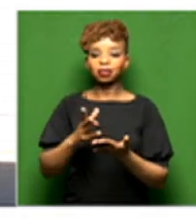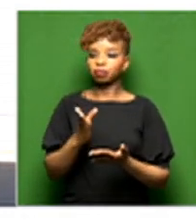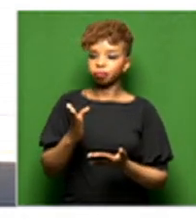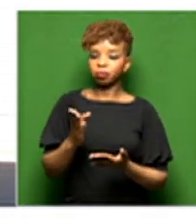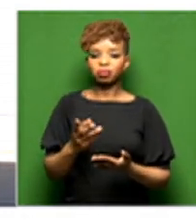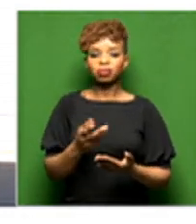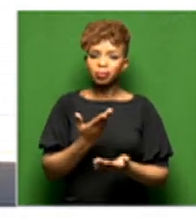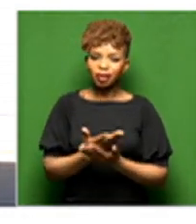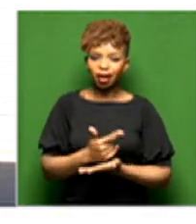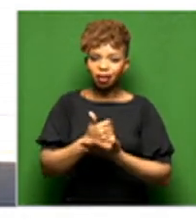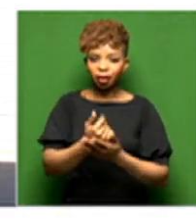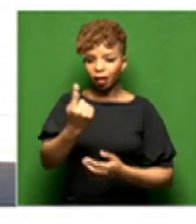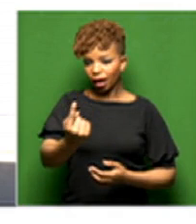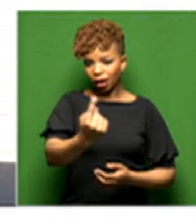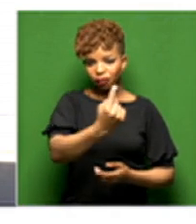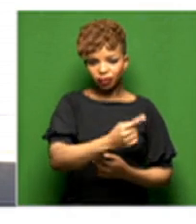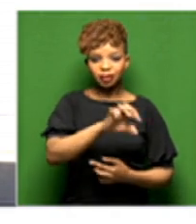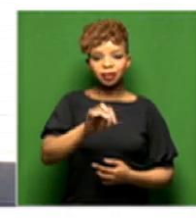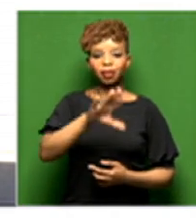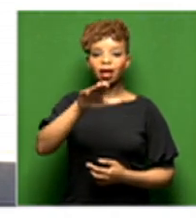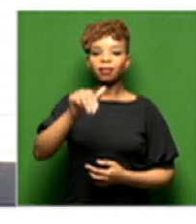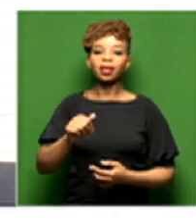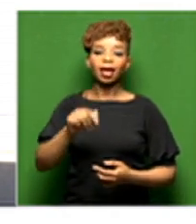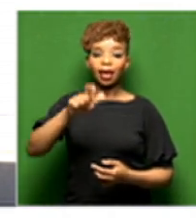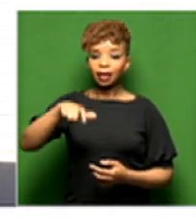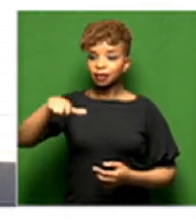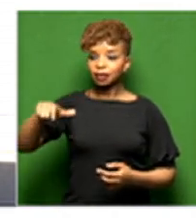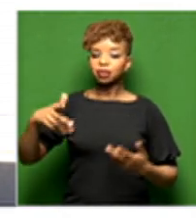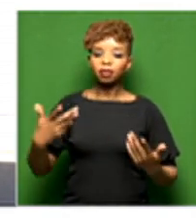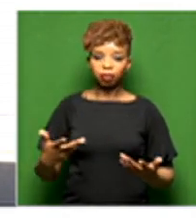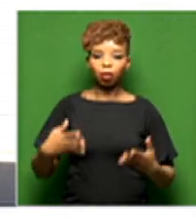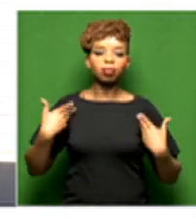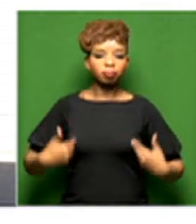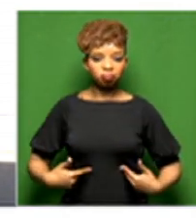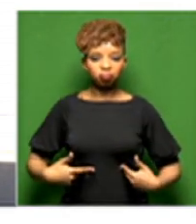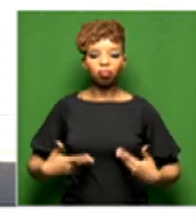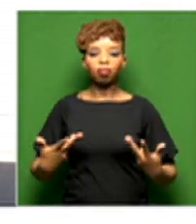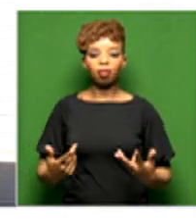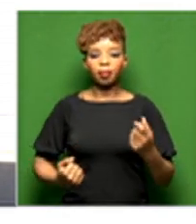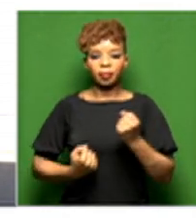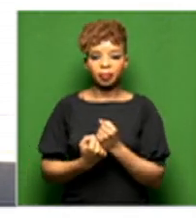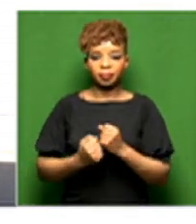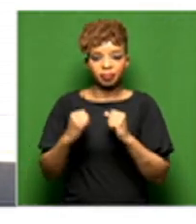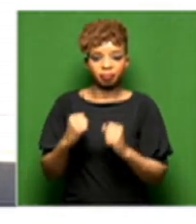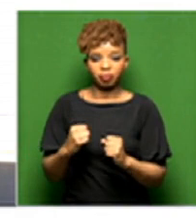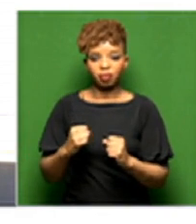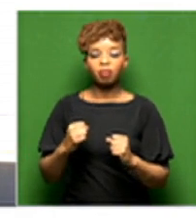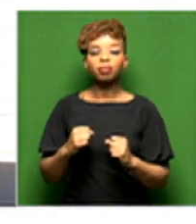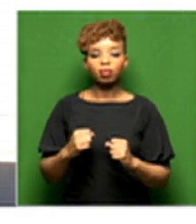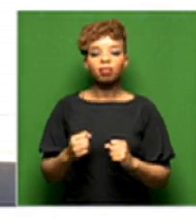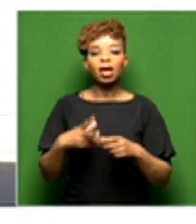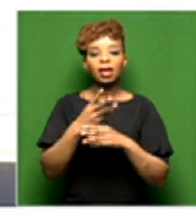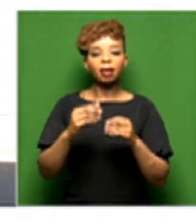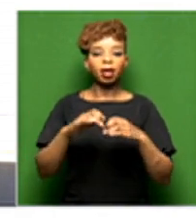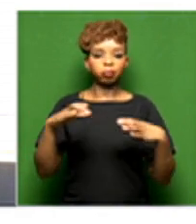can address every South African's basic nutritional deficiencies for the immune system with a reasonable number, then why aren't